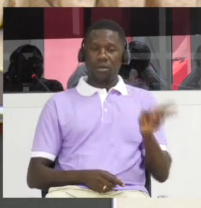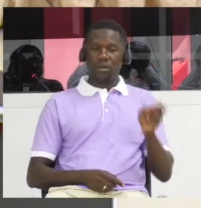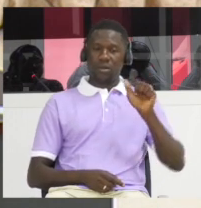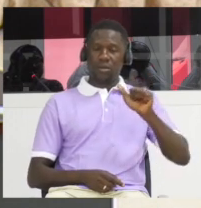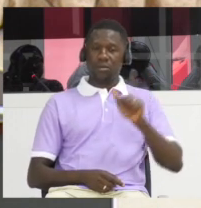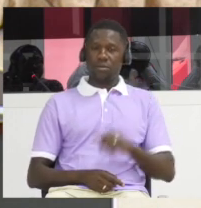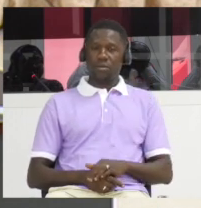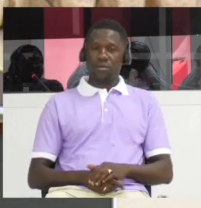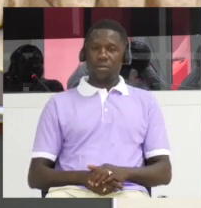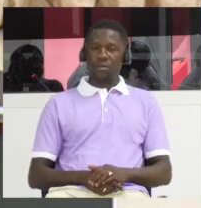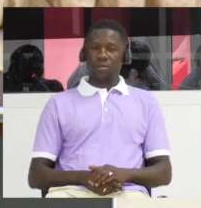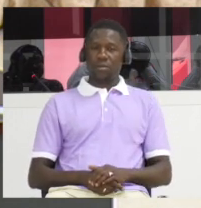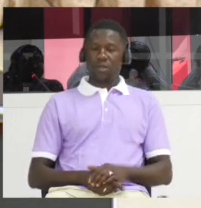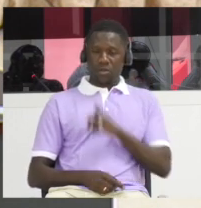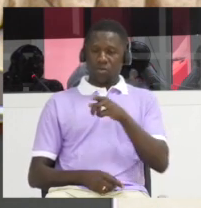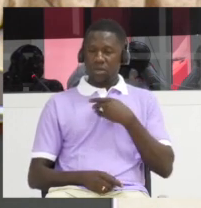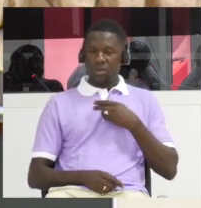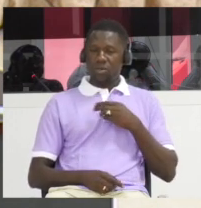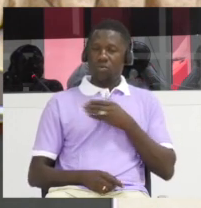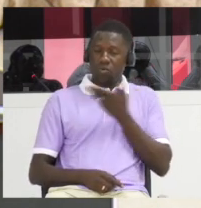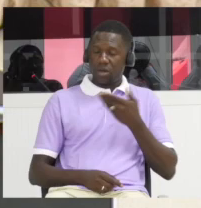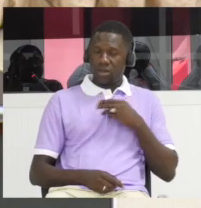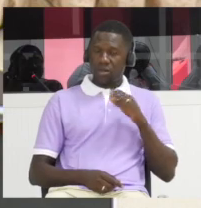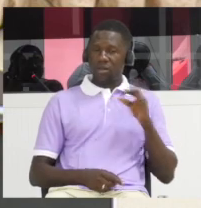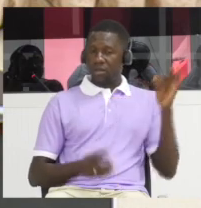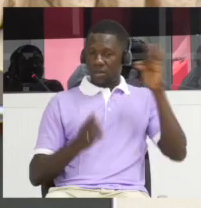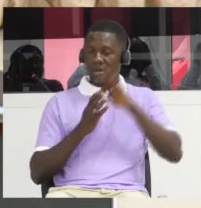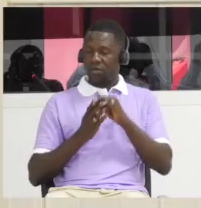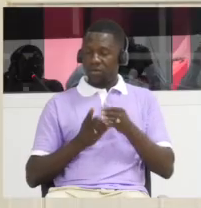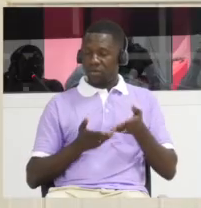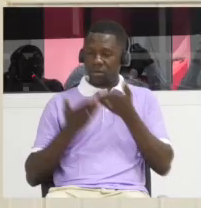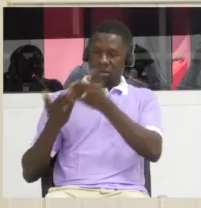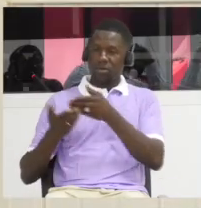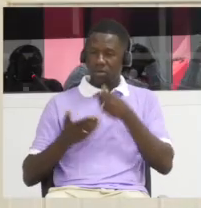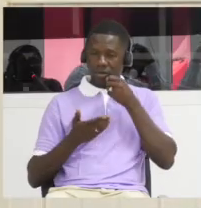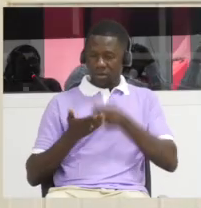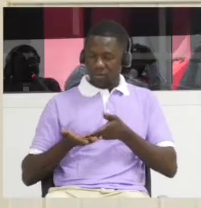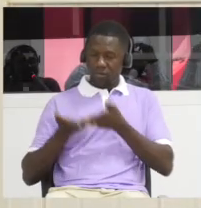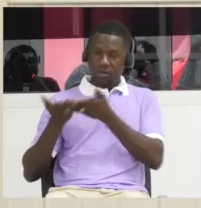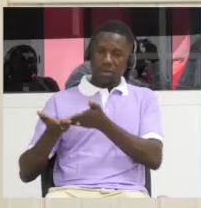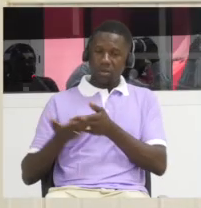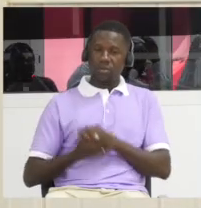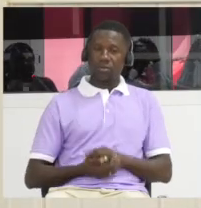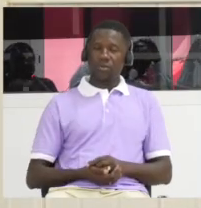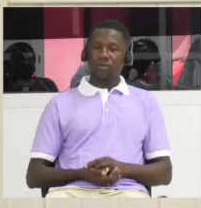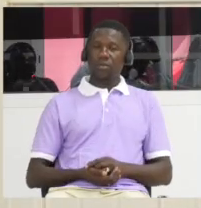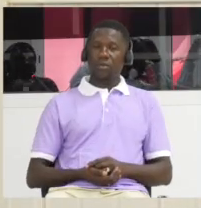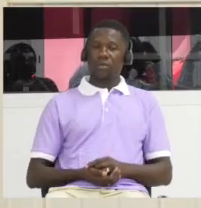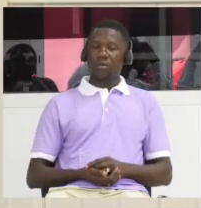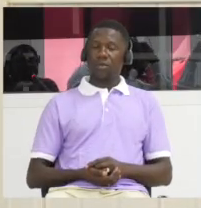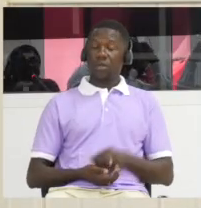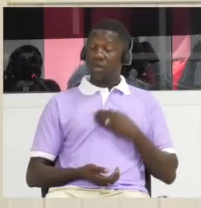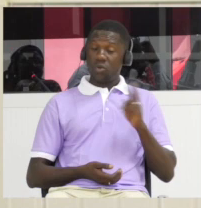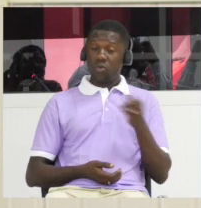That was his specific role. He didn't go to negotiate. He just went there to hand over a letter from